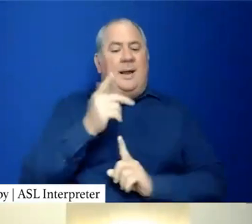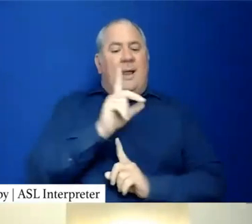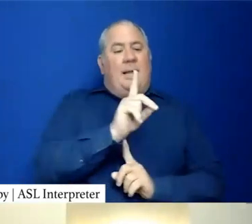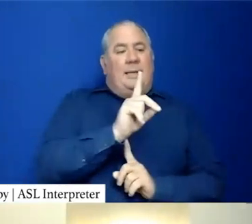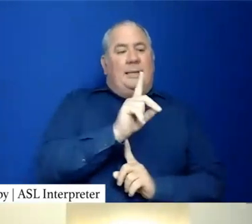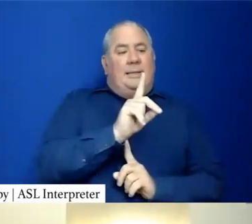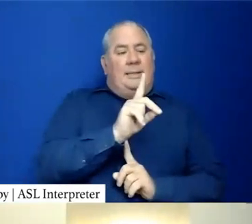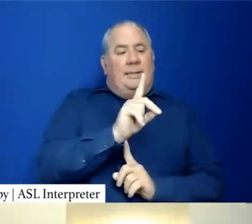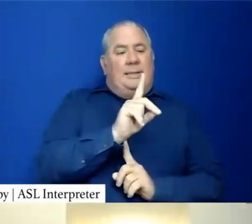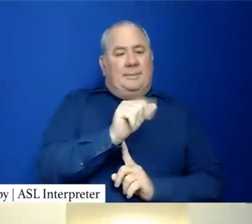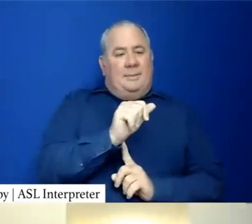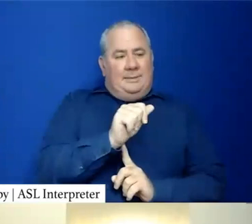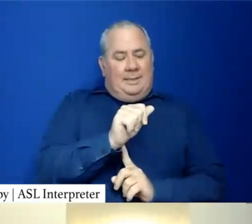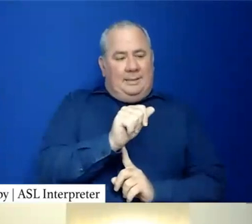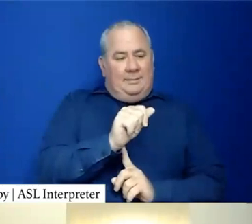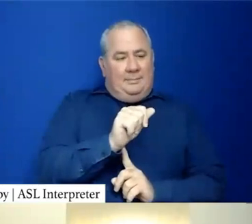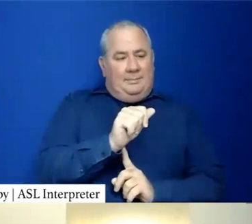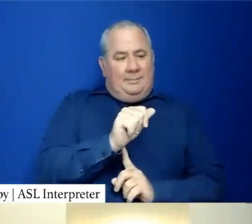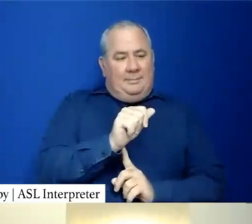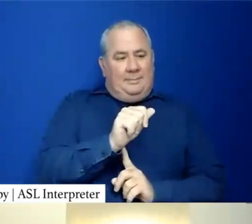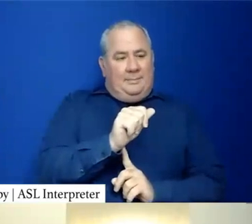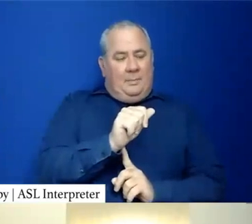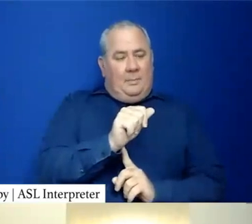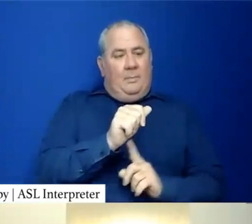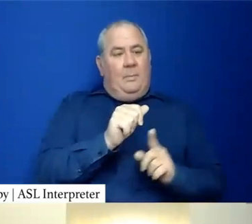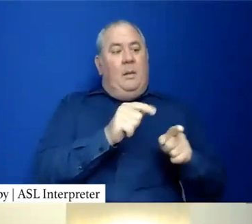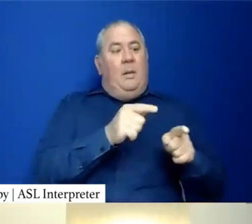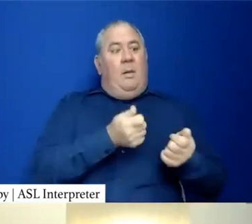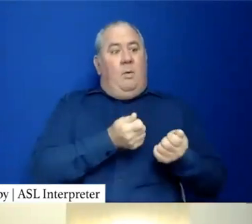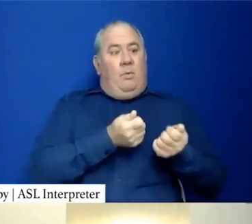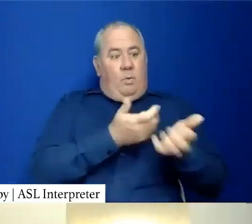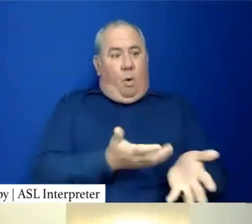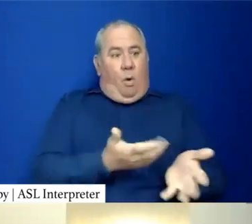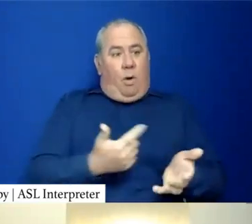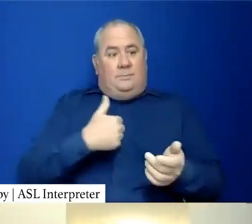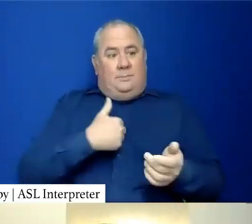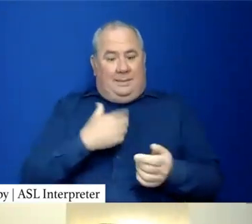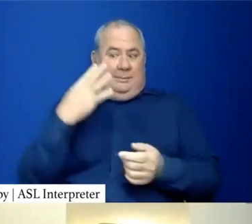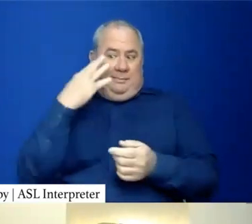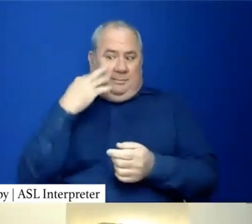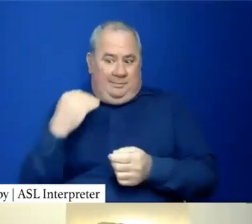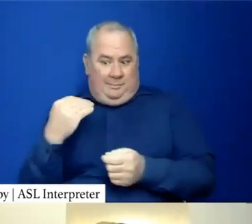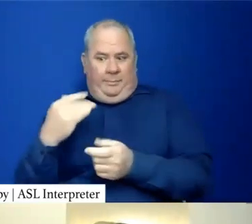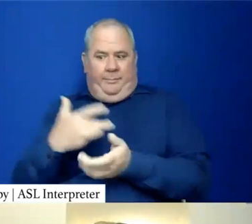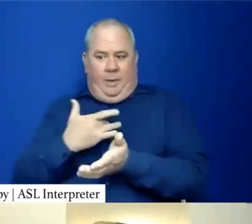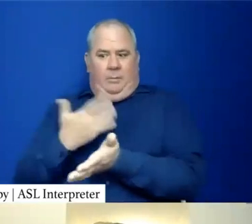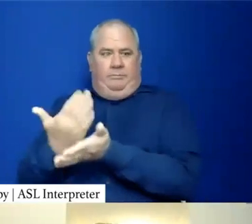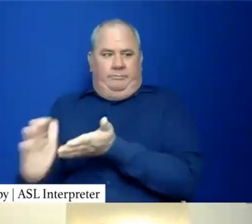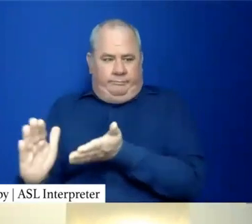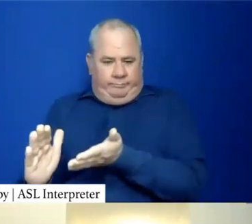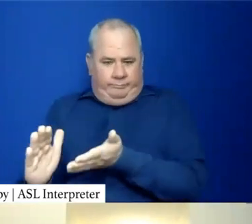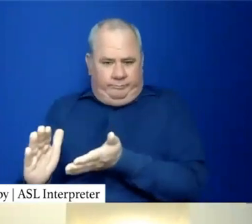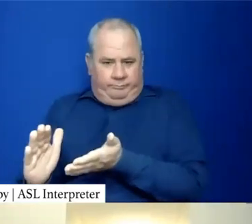disability. And that's something I think had been really difficult for me and